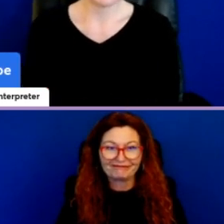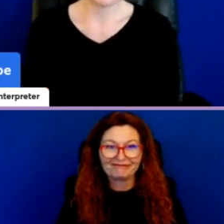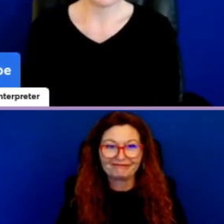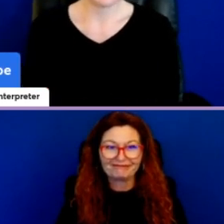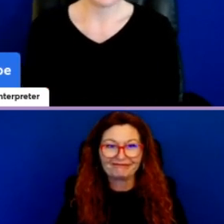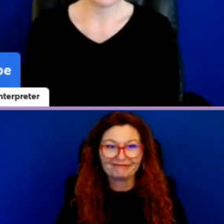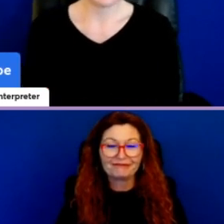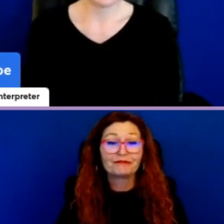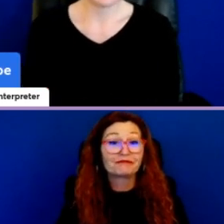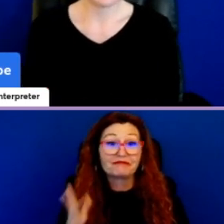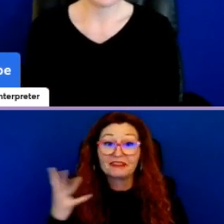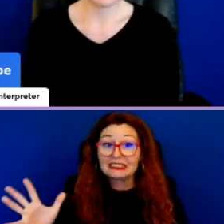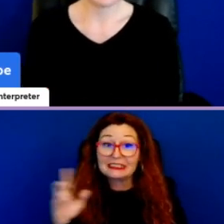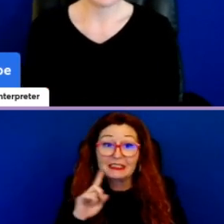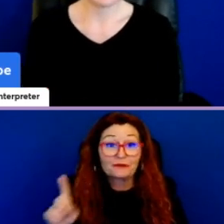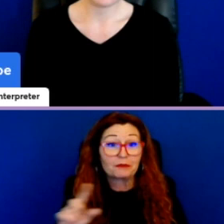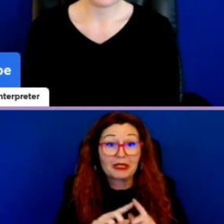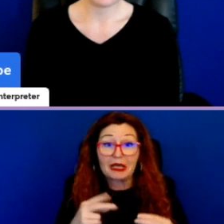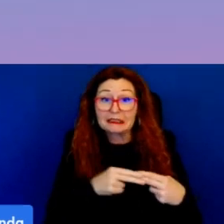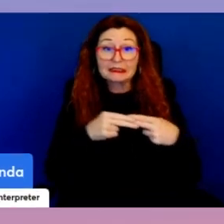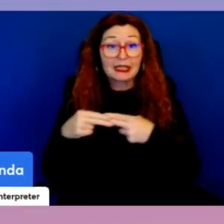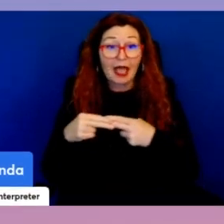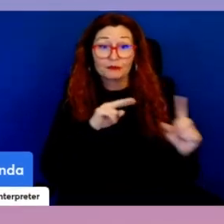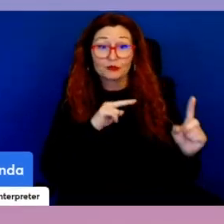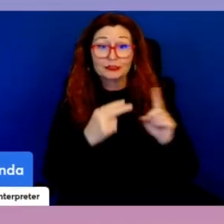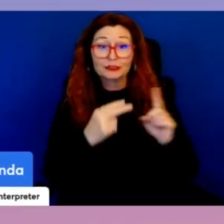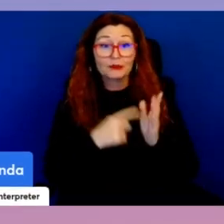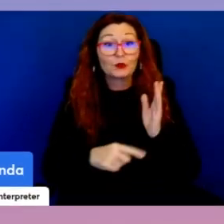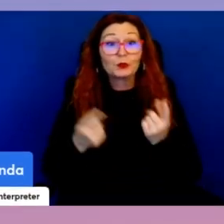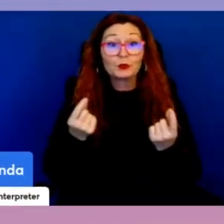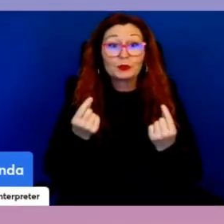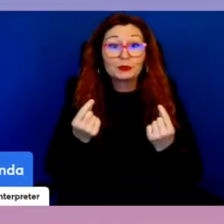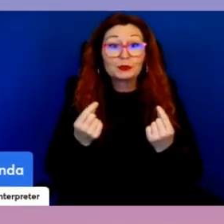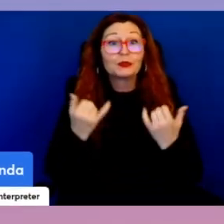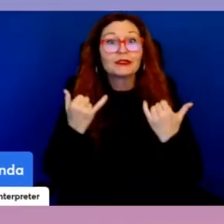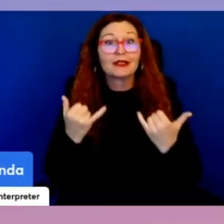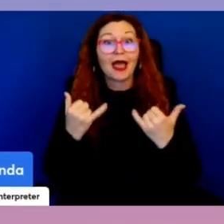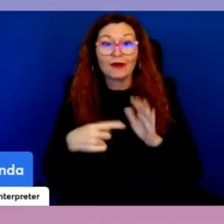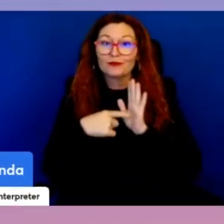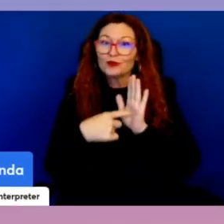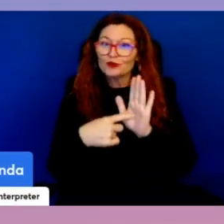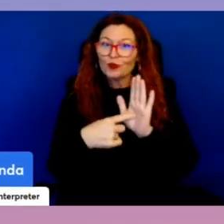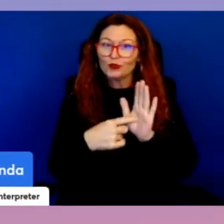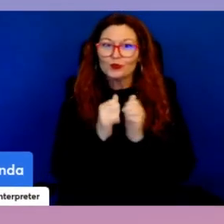slides perspective, what we're going to do. Let's now dive into a demo together.